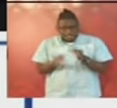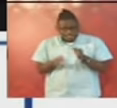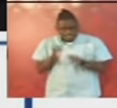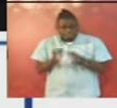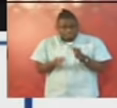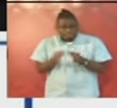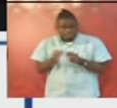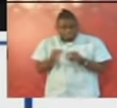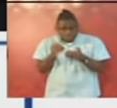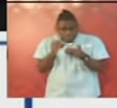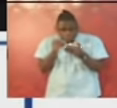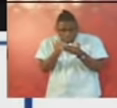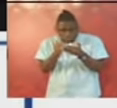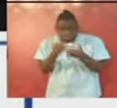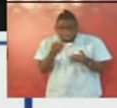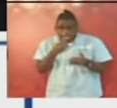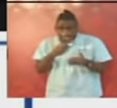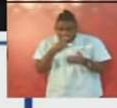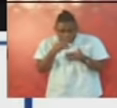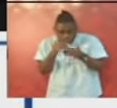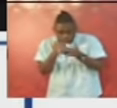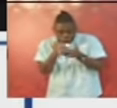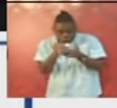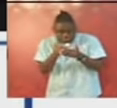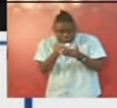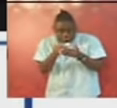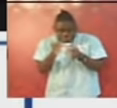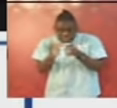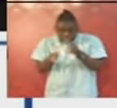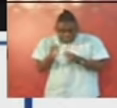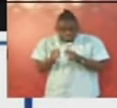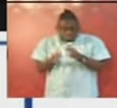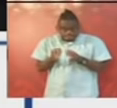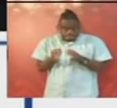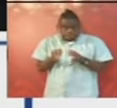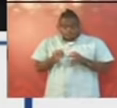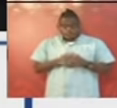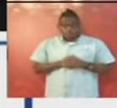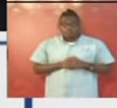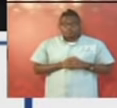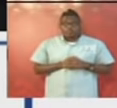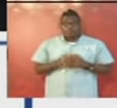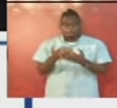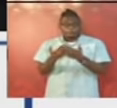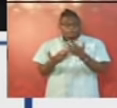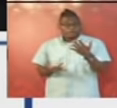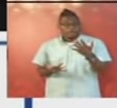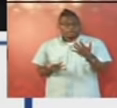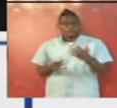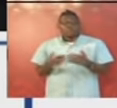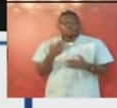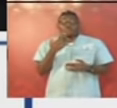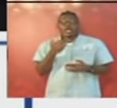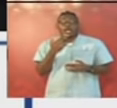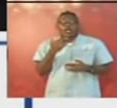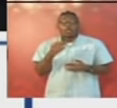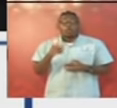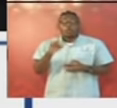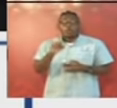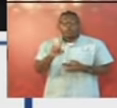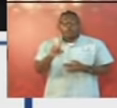becoming a frank diabetic if you have fasting blood sugar levels of 100 to